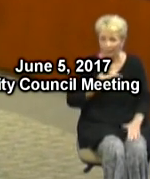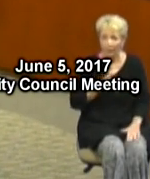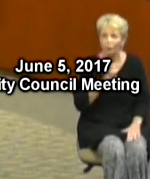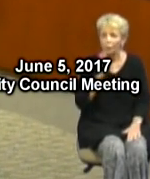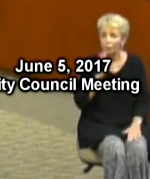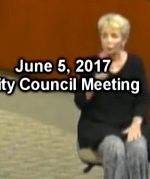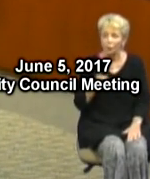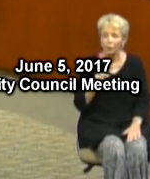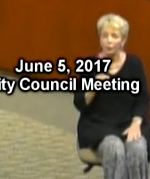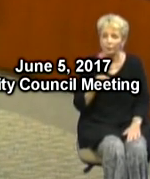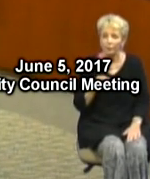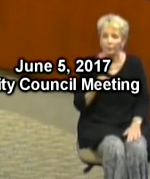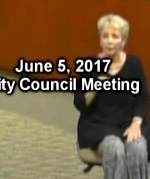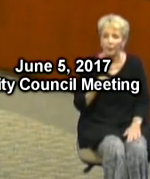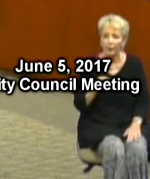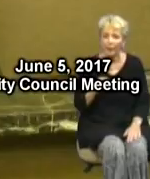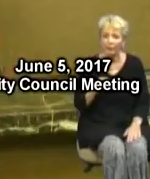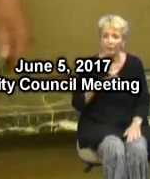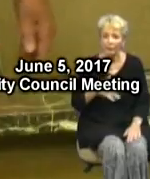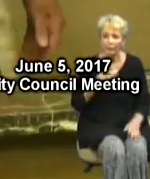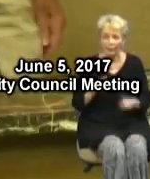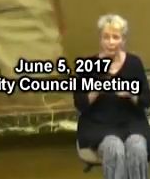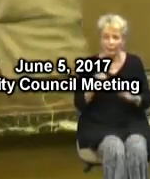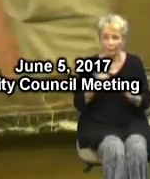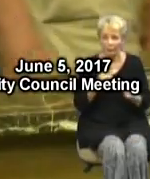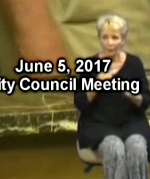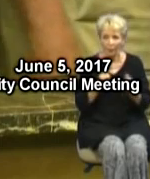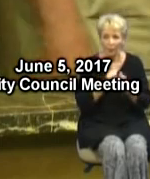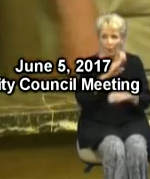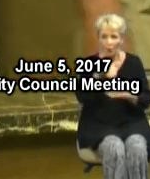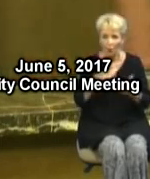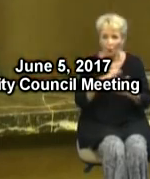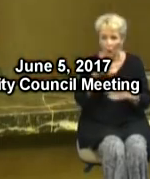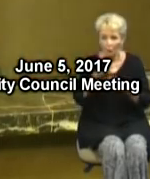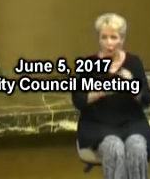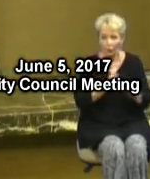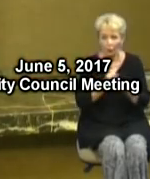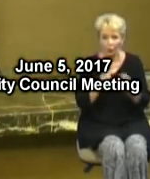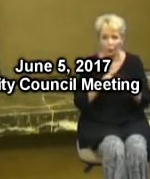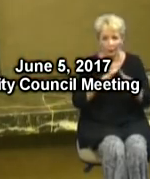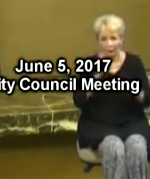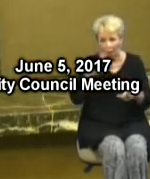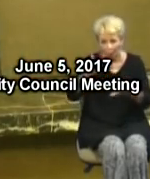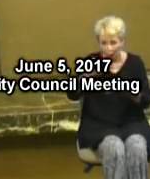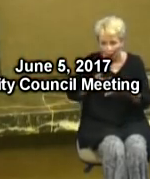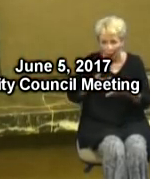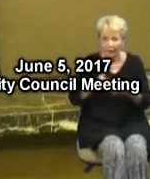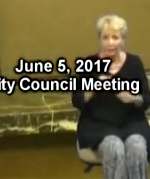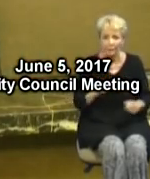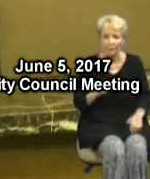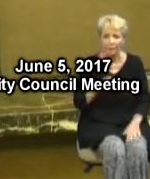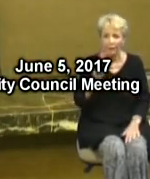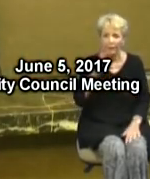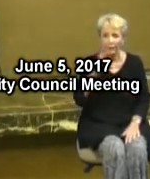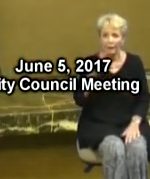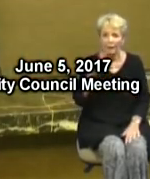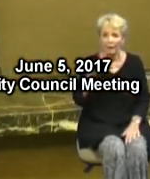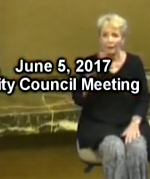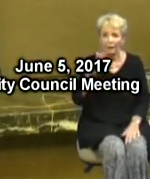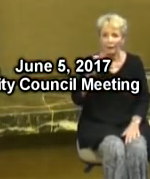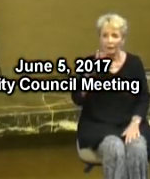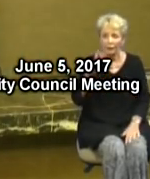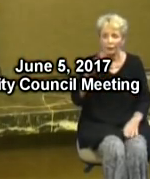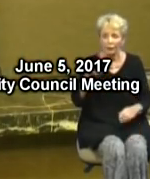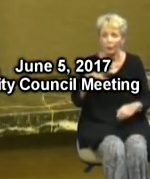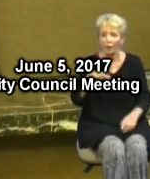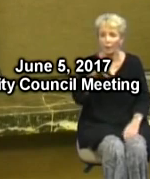Sure. I feel like I've been here with almost all 30 years with him, but not quite. Scott Lookadoo, our Director of Public